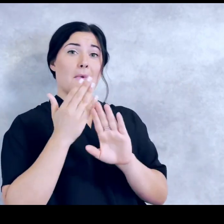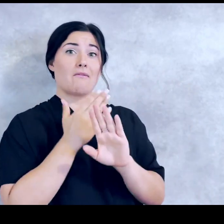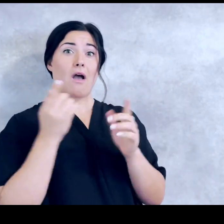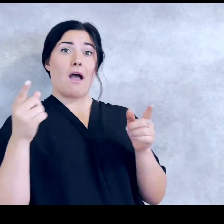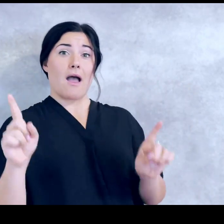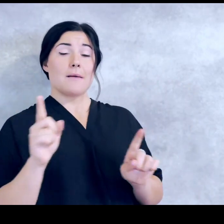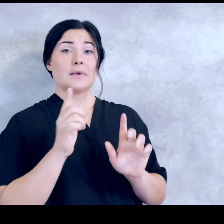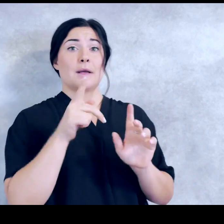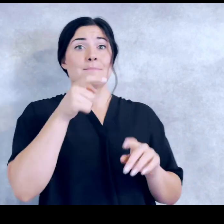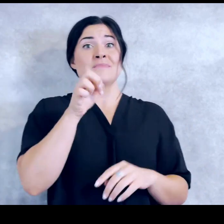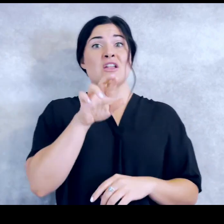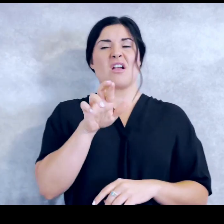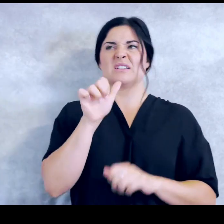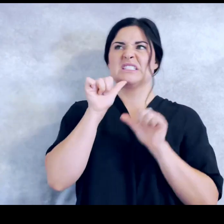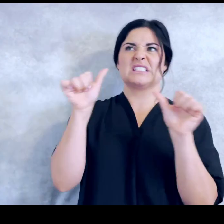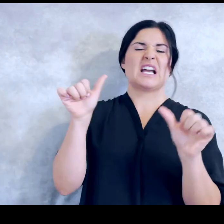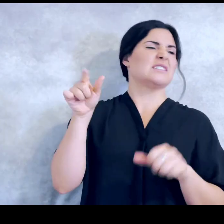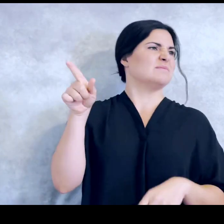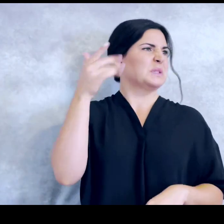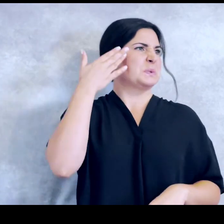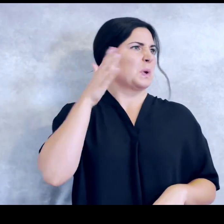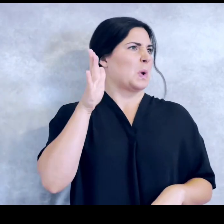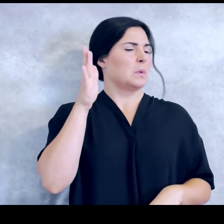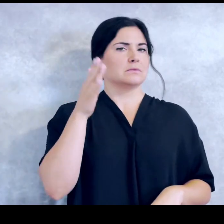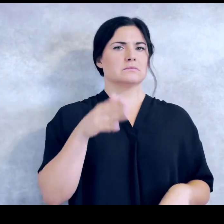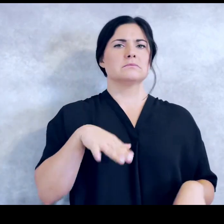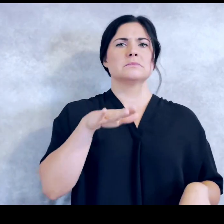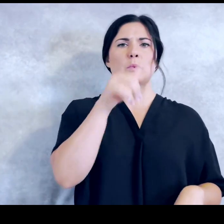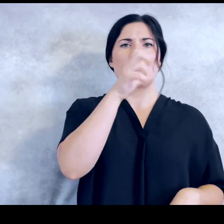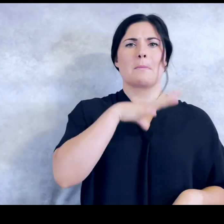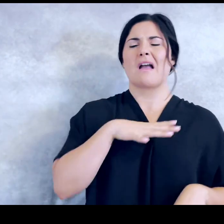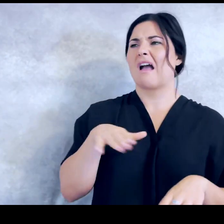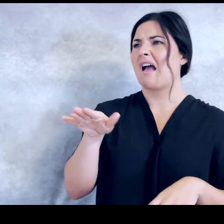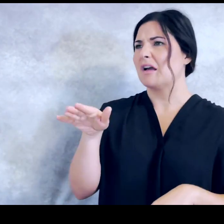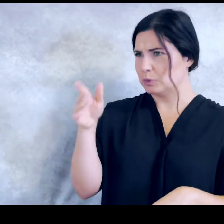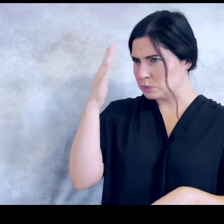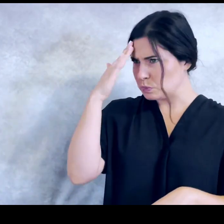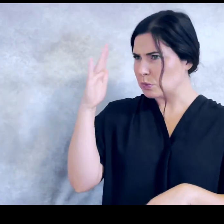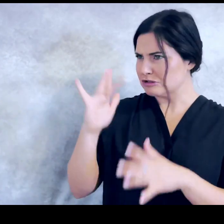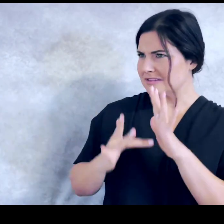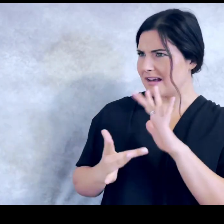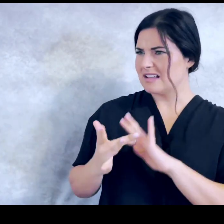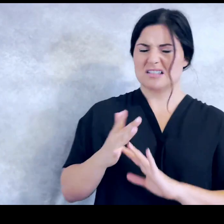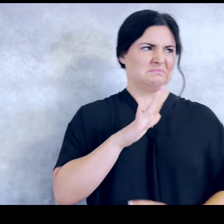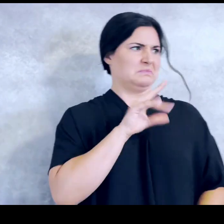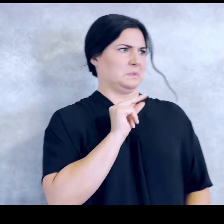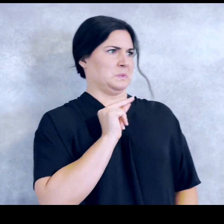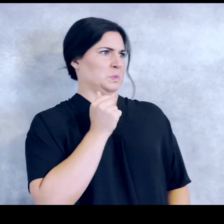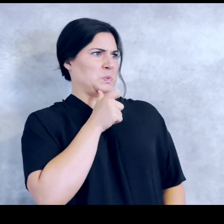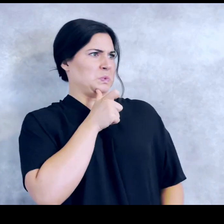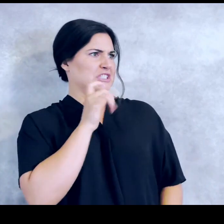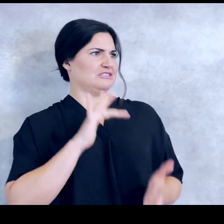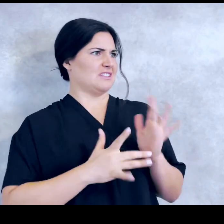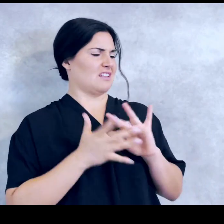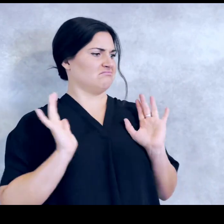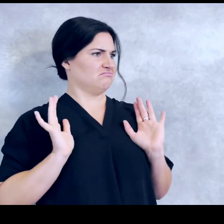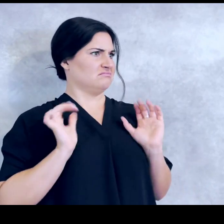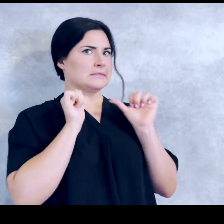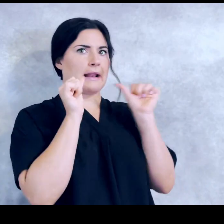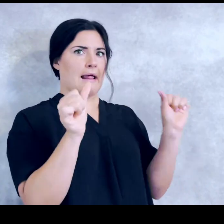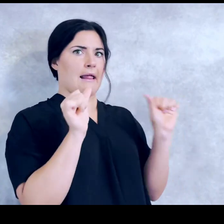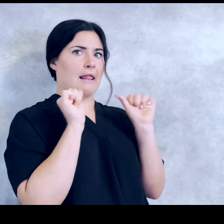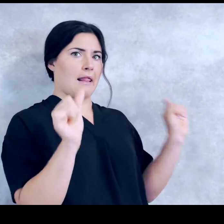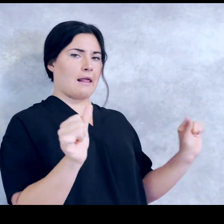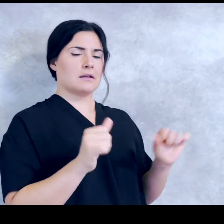have enough courage to say he was even my friend. The woman comes and goes, aren't you one of Jesus' boys? He's like, psh, no. Never even heard